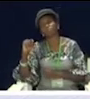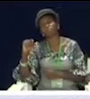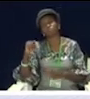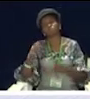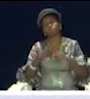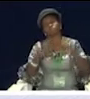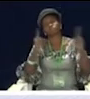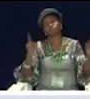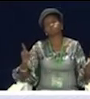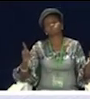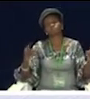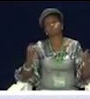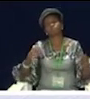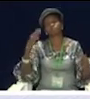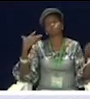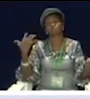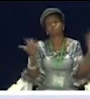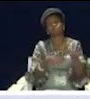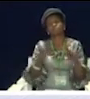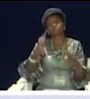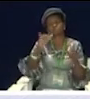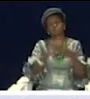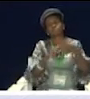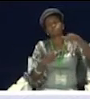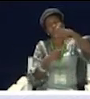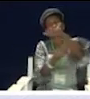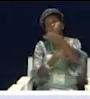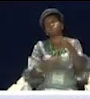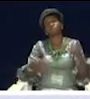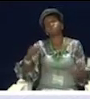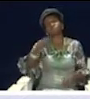but they will fear the one backing you.